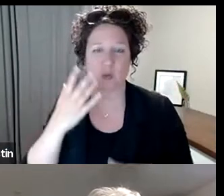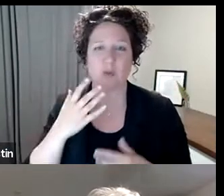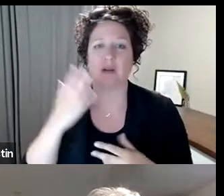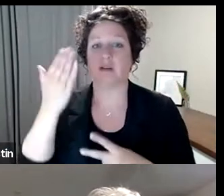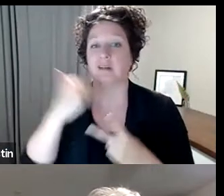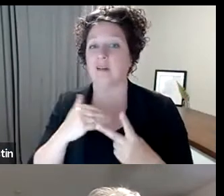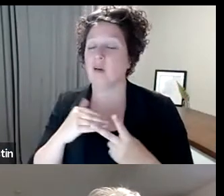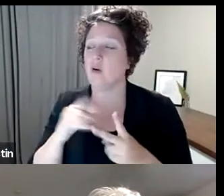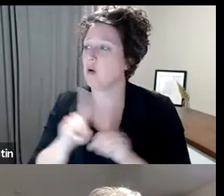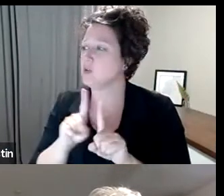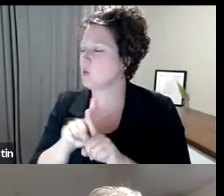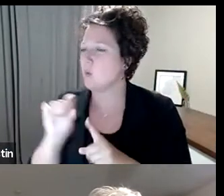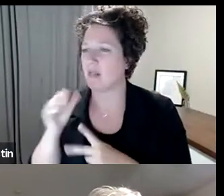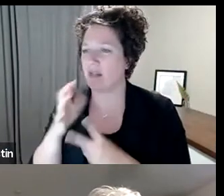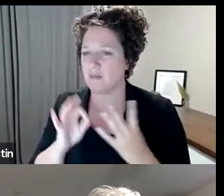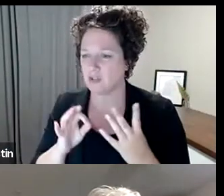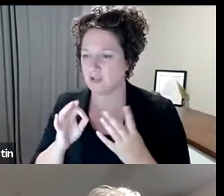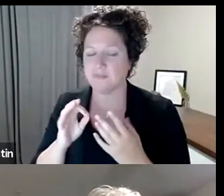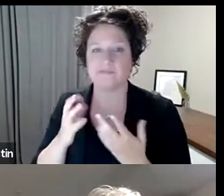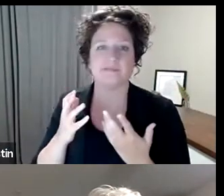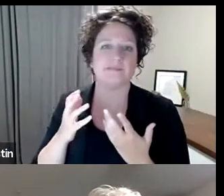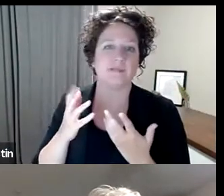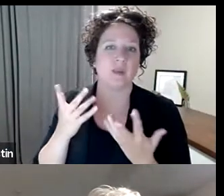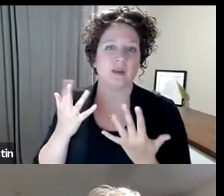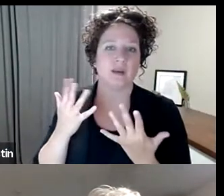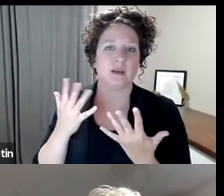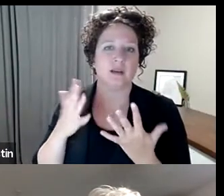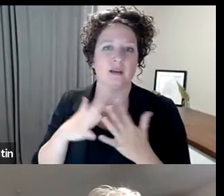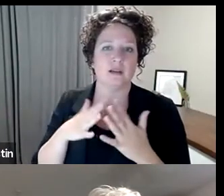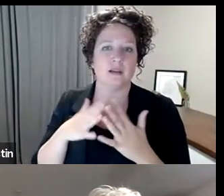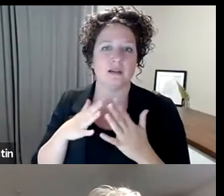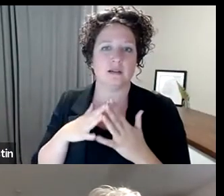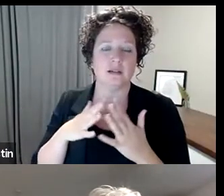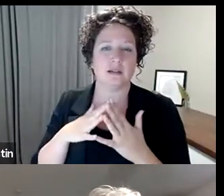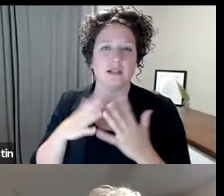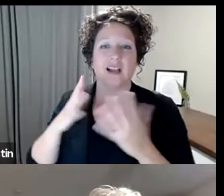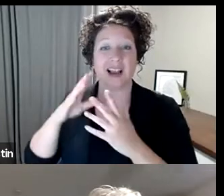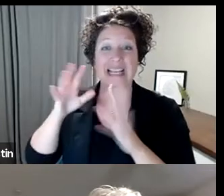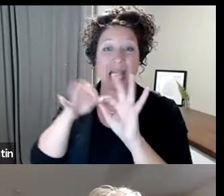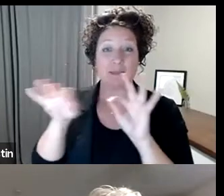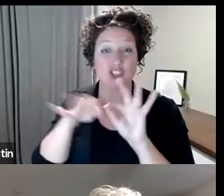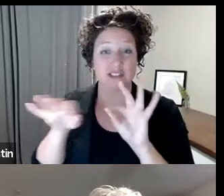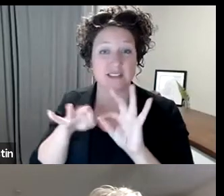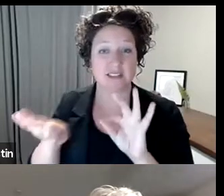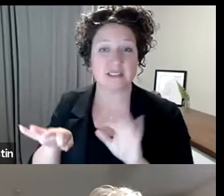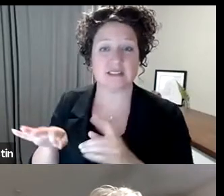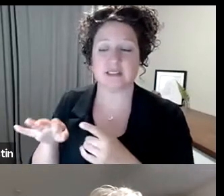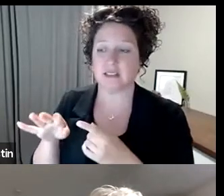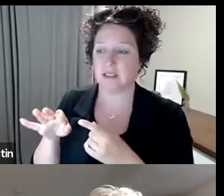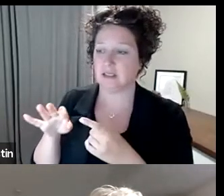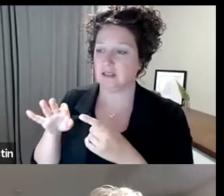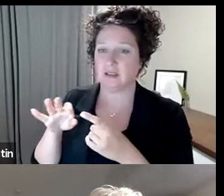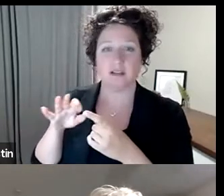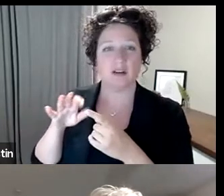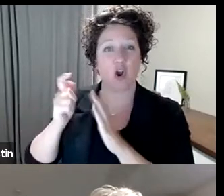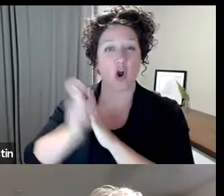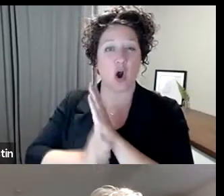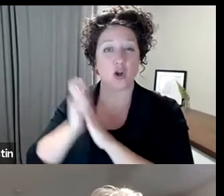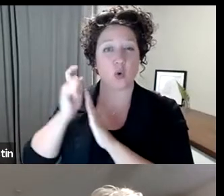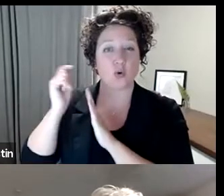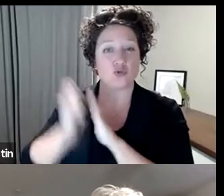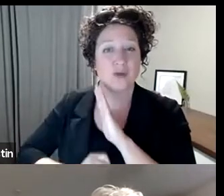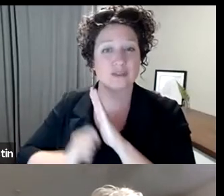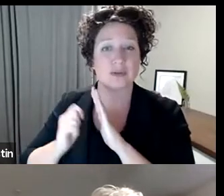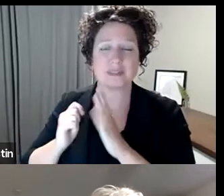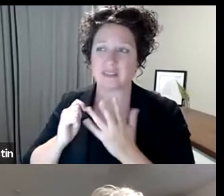be that you look at, you look at captioning, auto transcriptions.